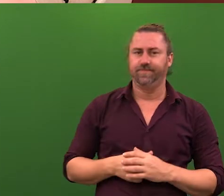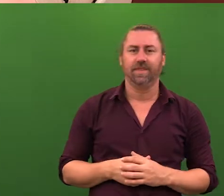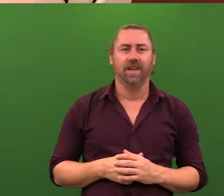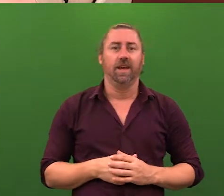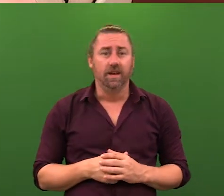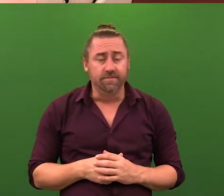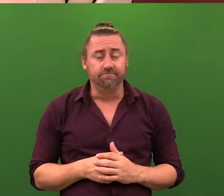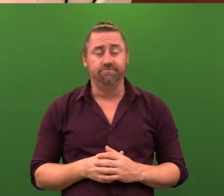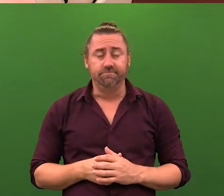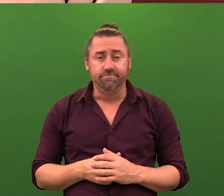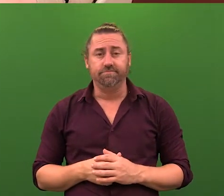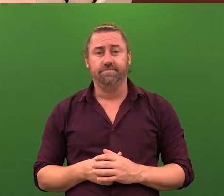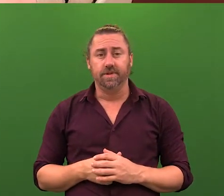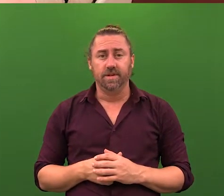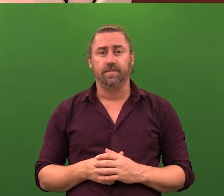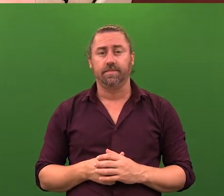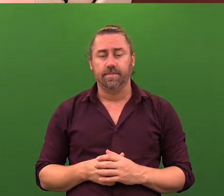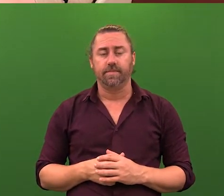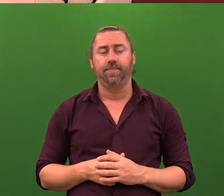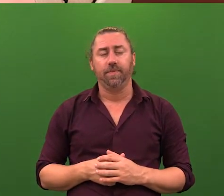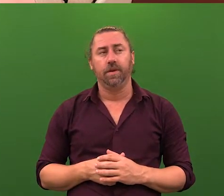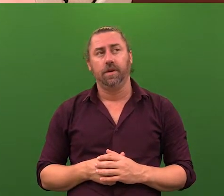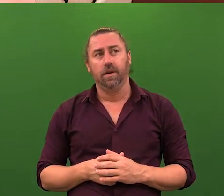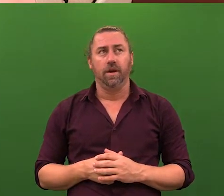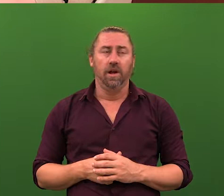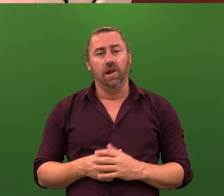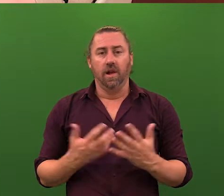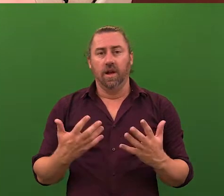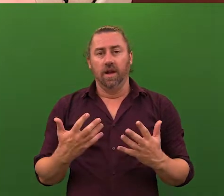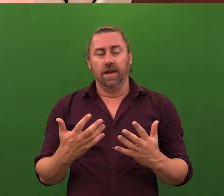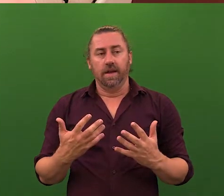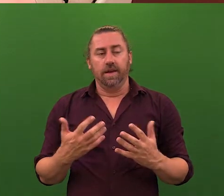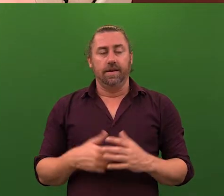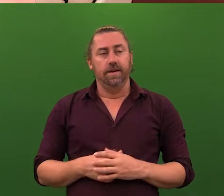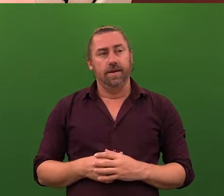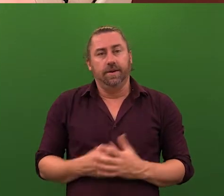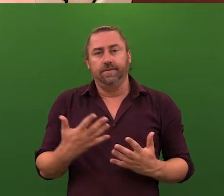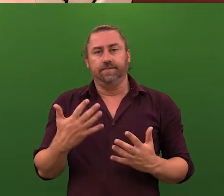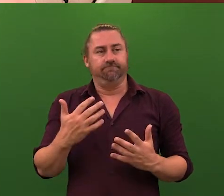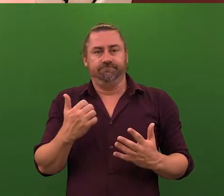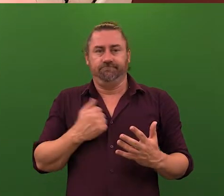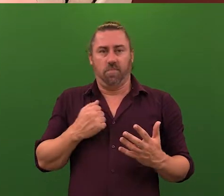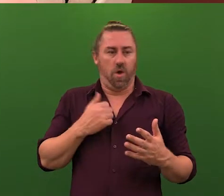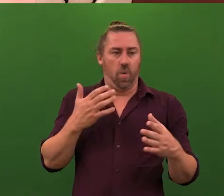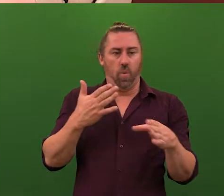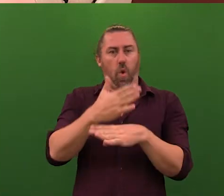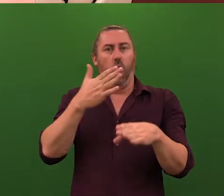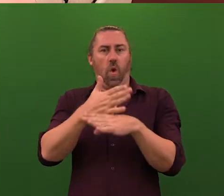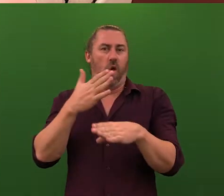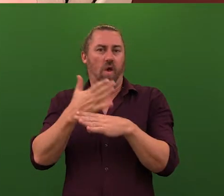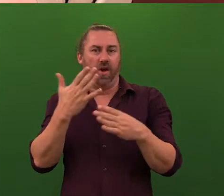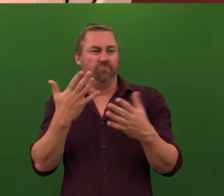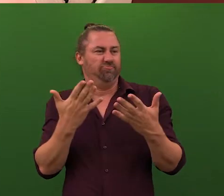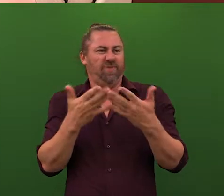about that? Yeah. So I guess with in my general practice, I'm